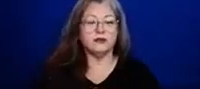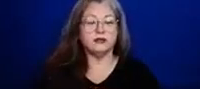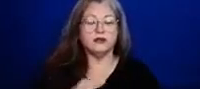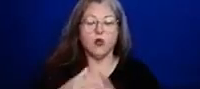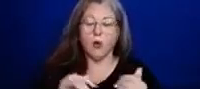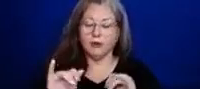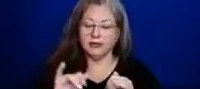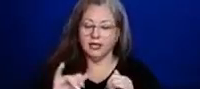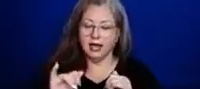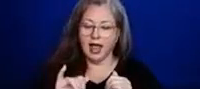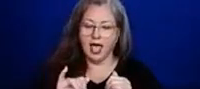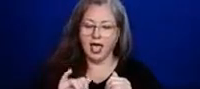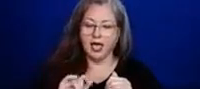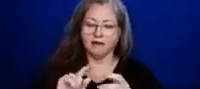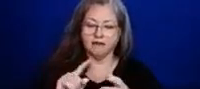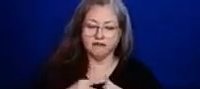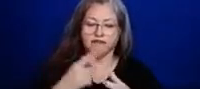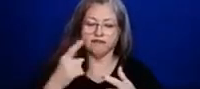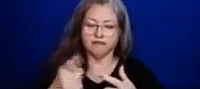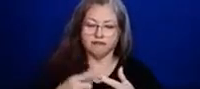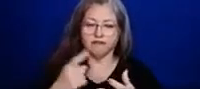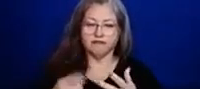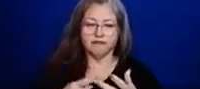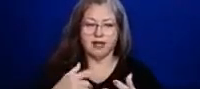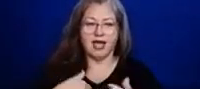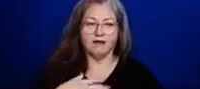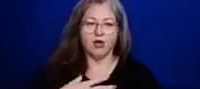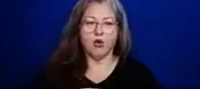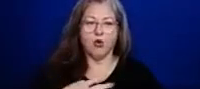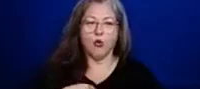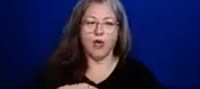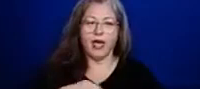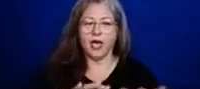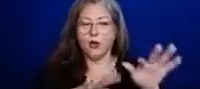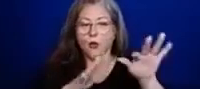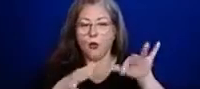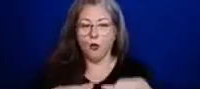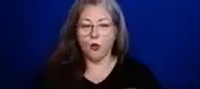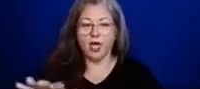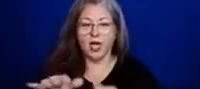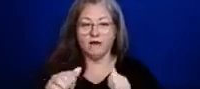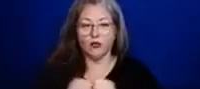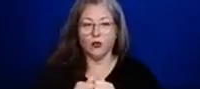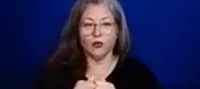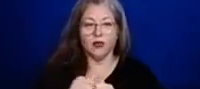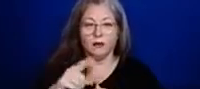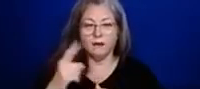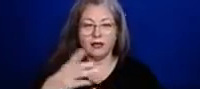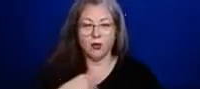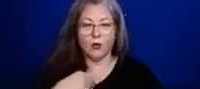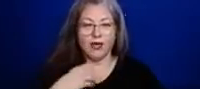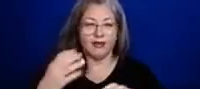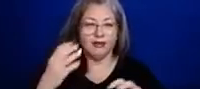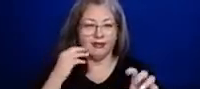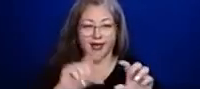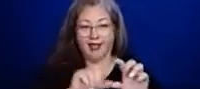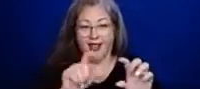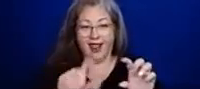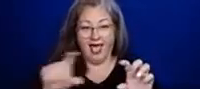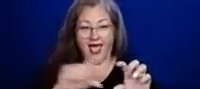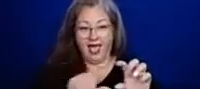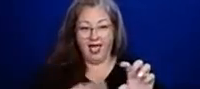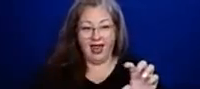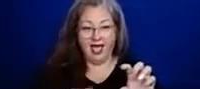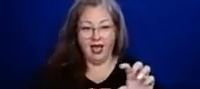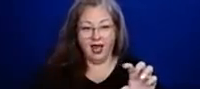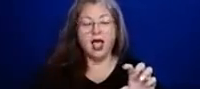like waves, white waves in between the blocks, mm-hmm. quite thick lines. So it has,